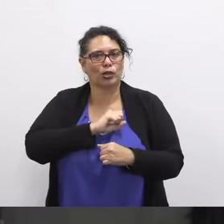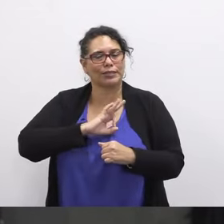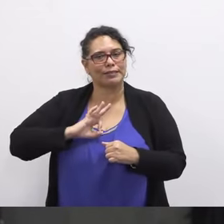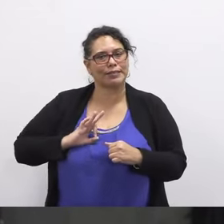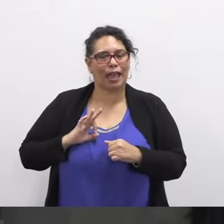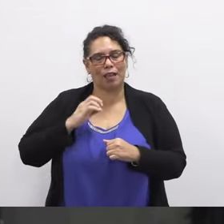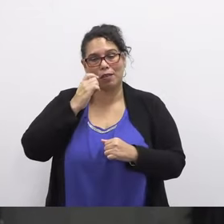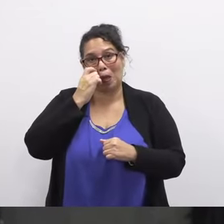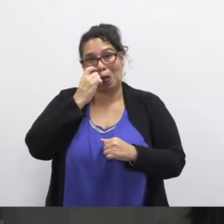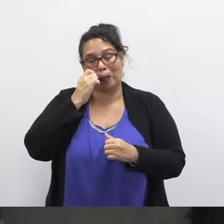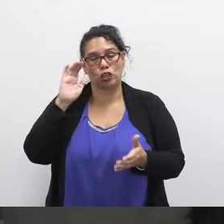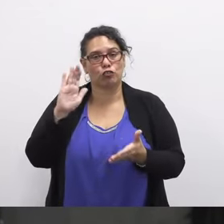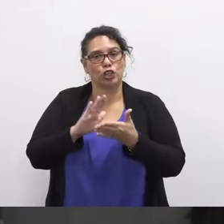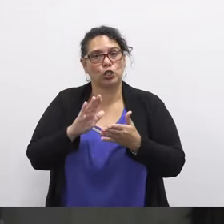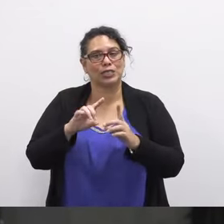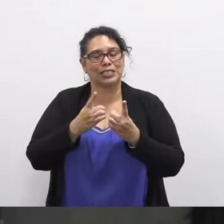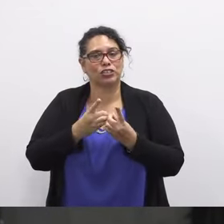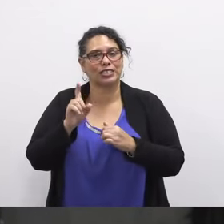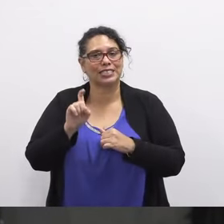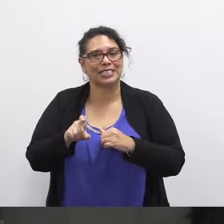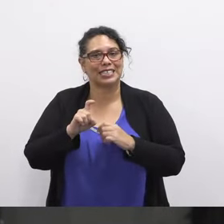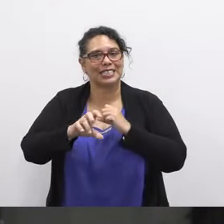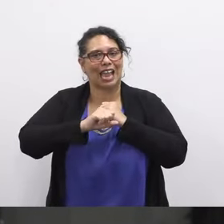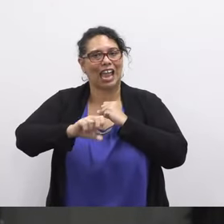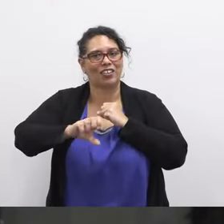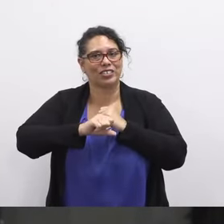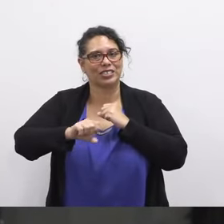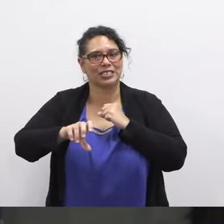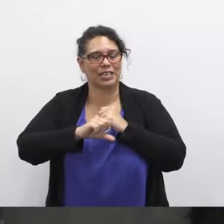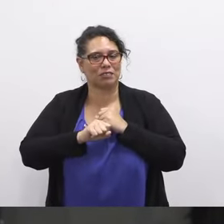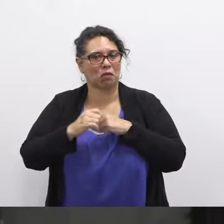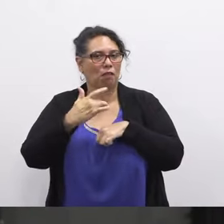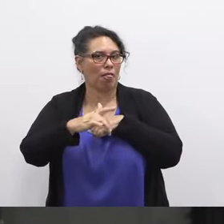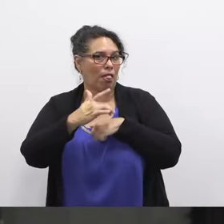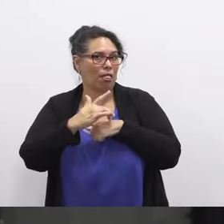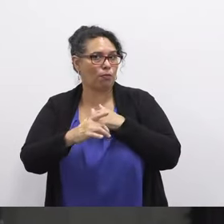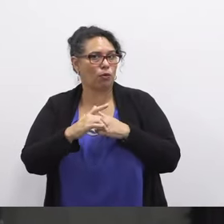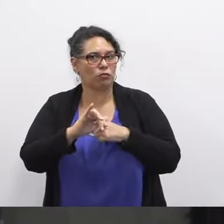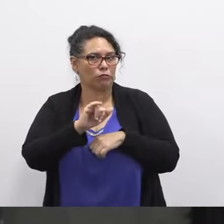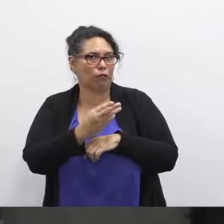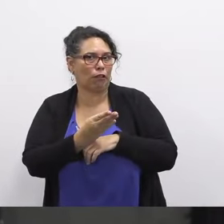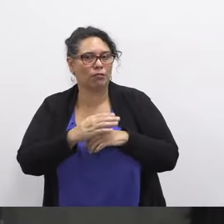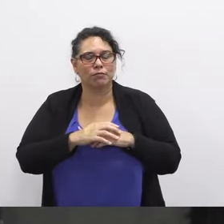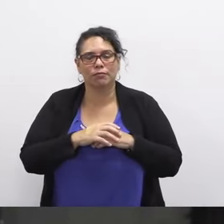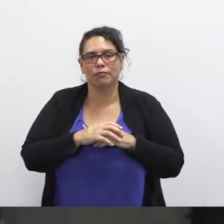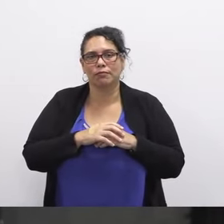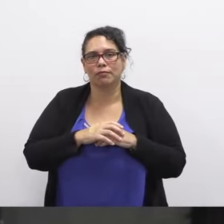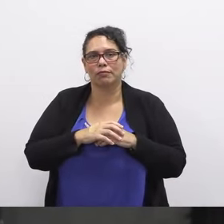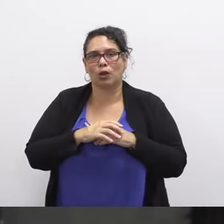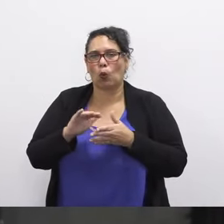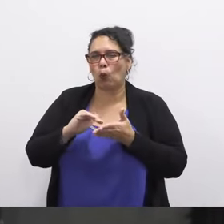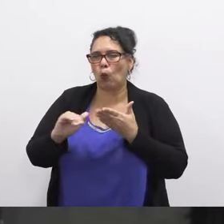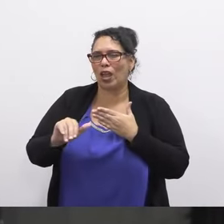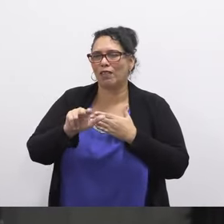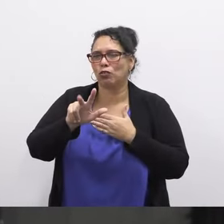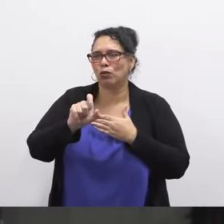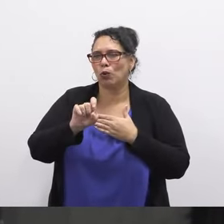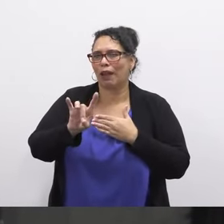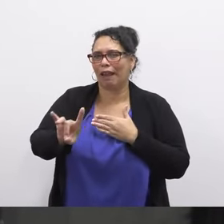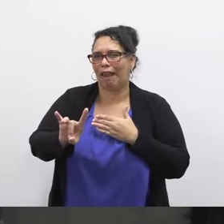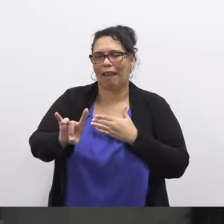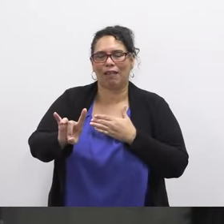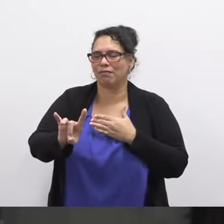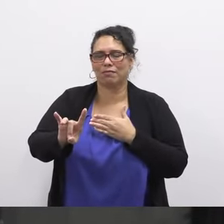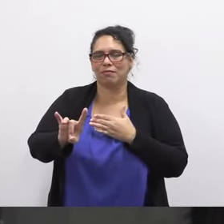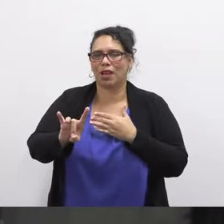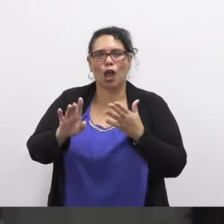to reduce the district's need to advertise vacant positions. Waive the 3.8-hour workday and provide